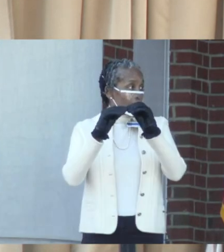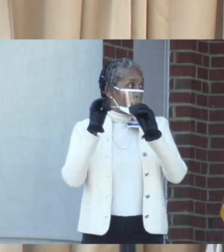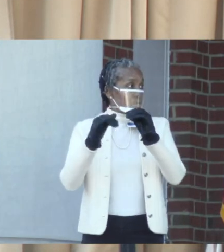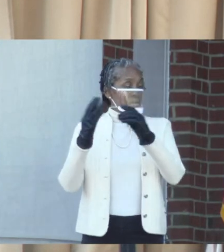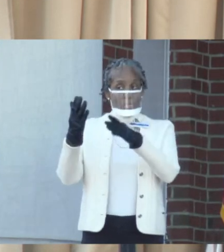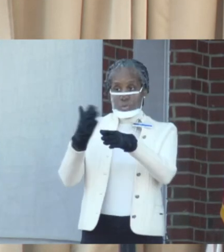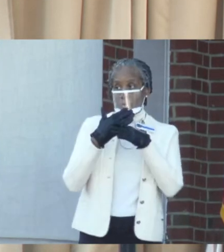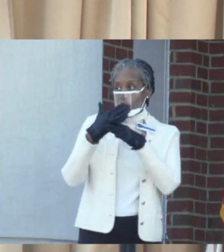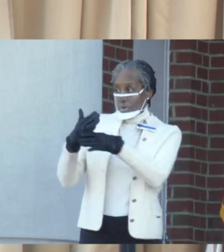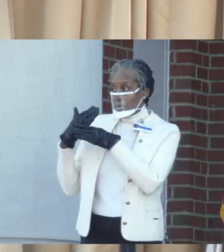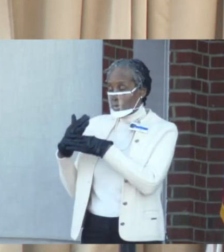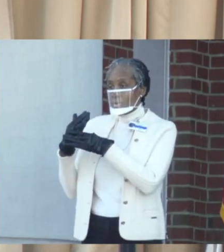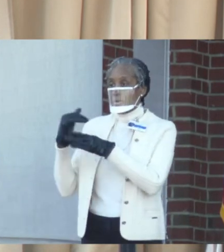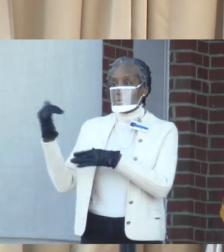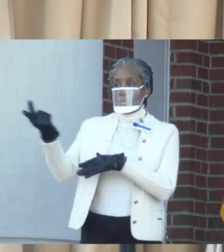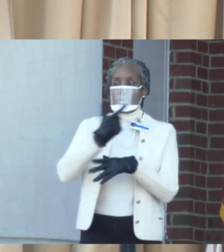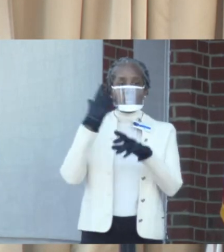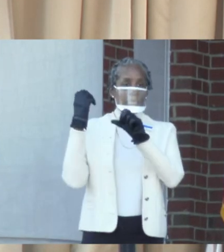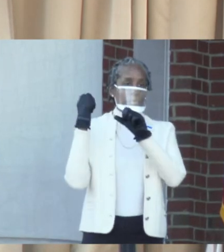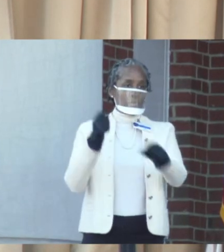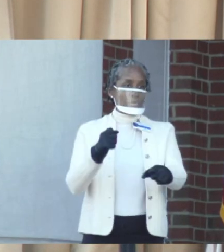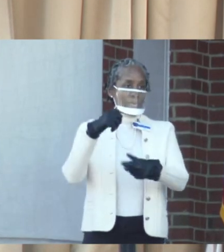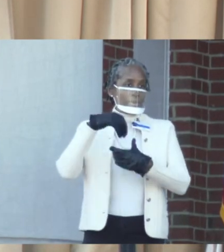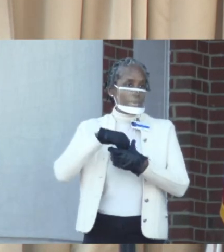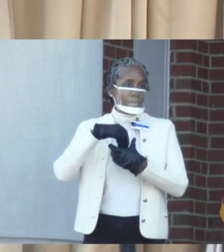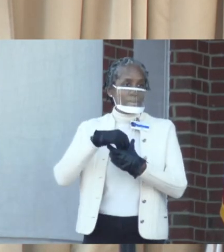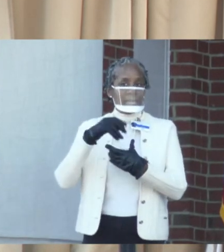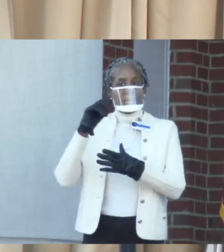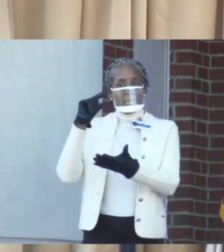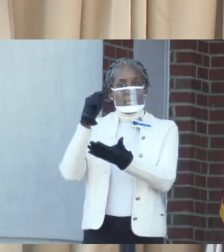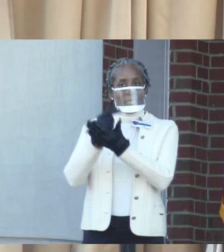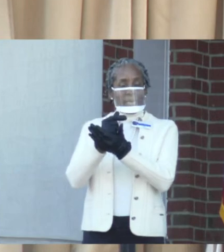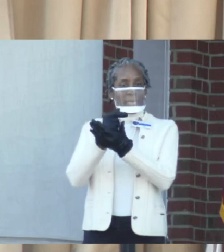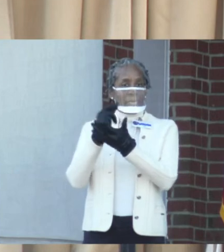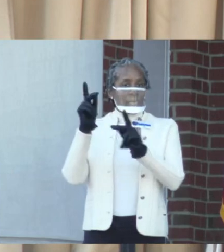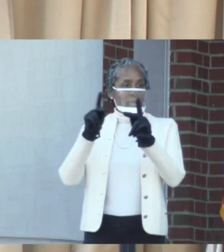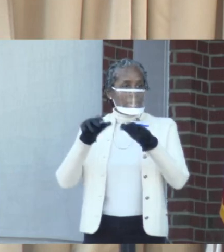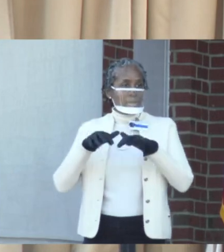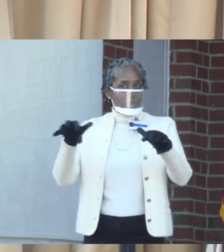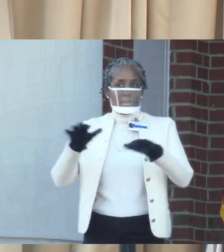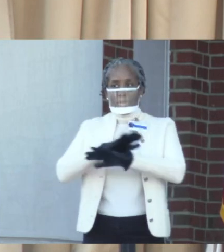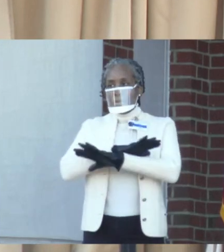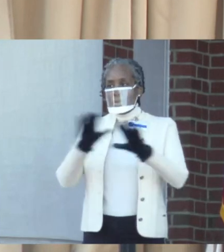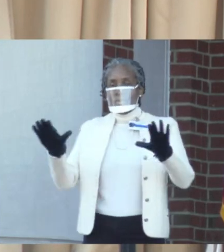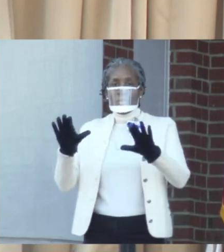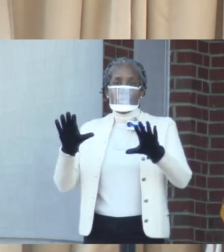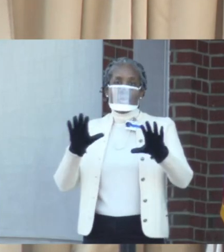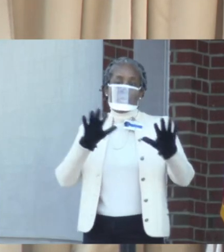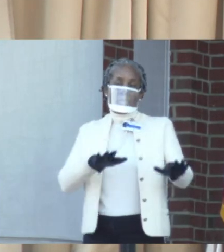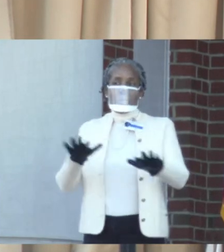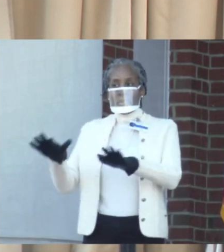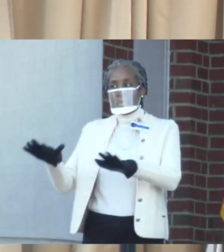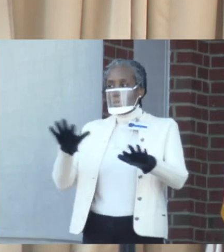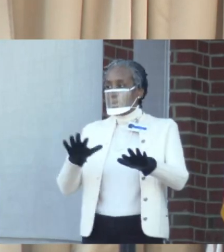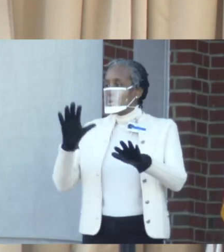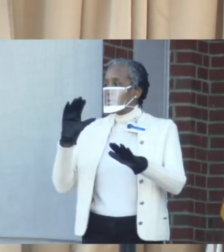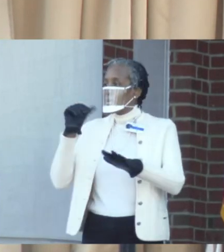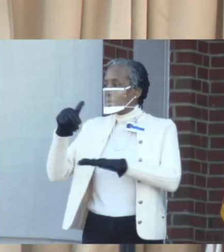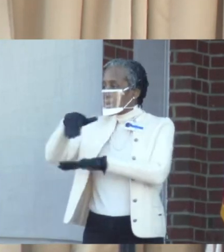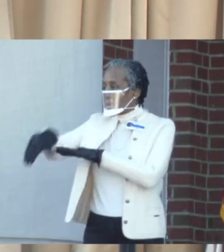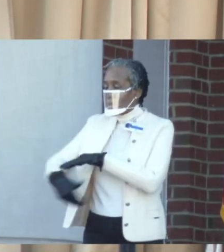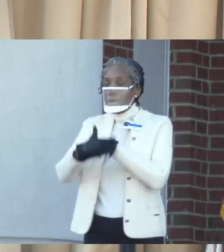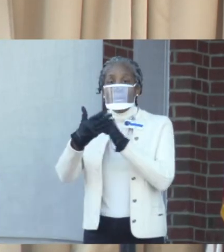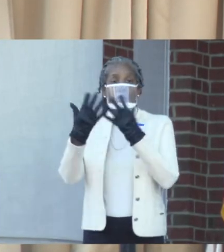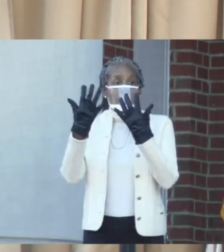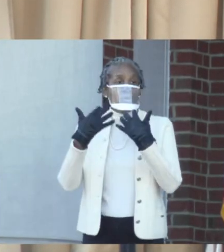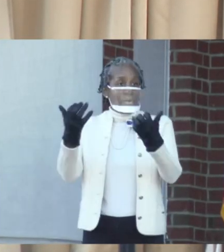is what we share, and this is what makes us strong. So graduates, Do not go gentle into that good night. Audience,